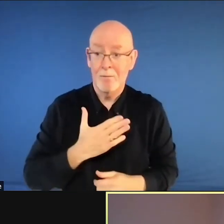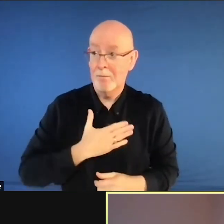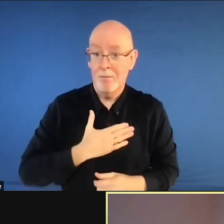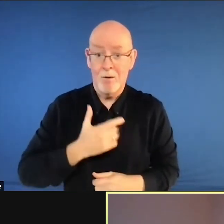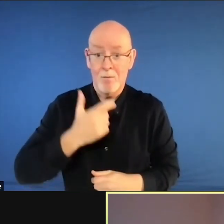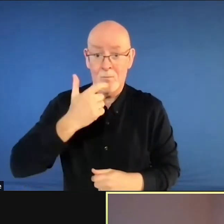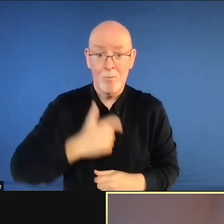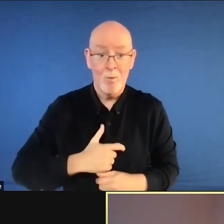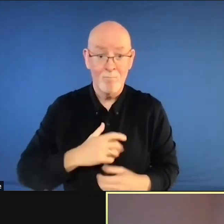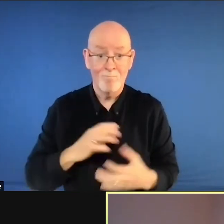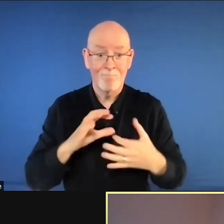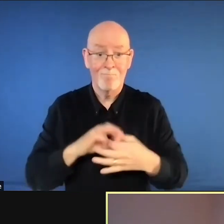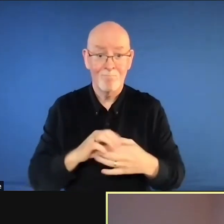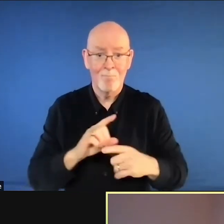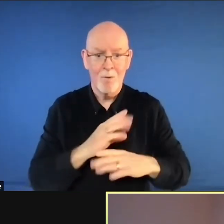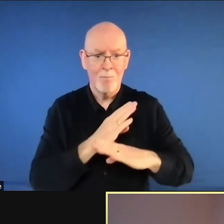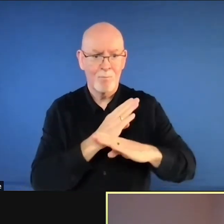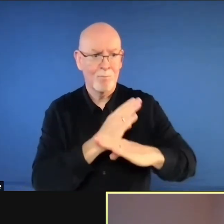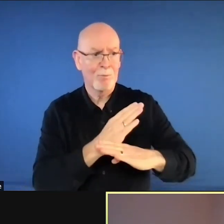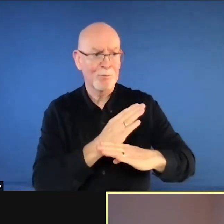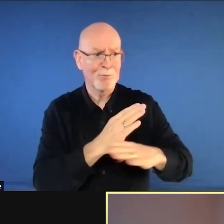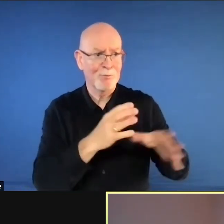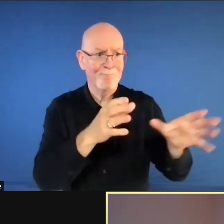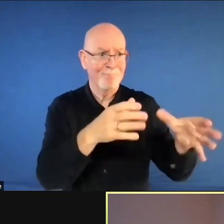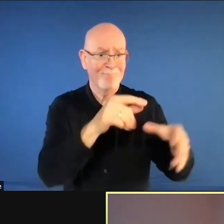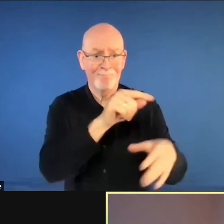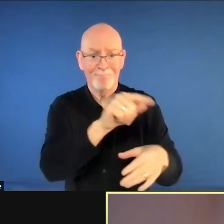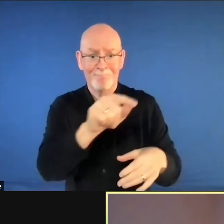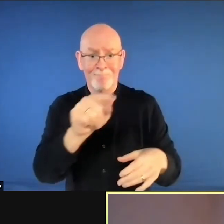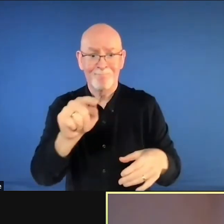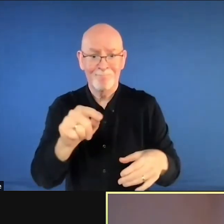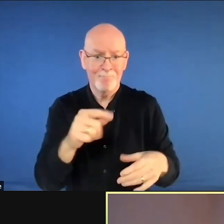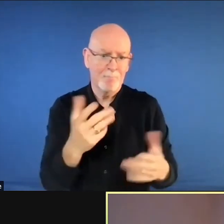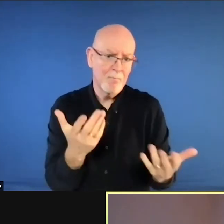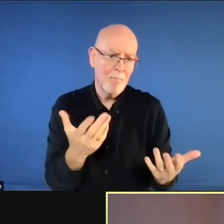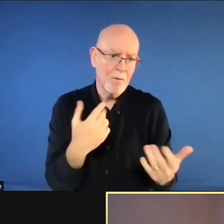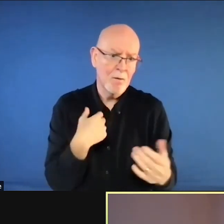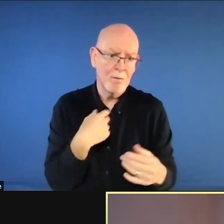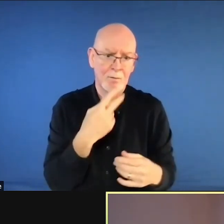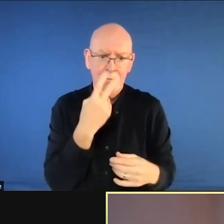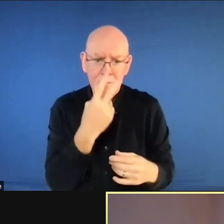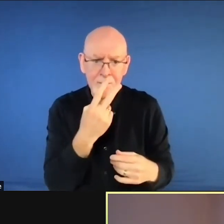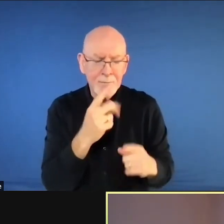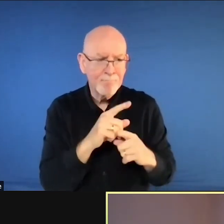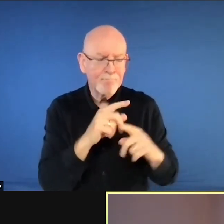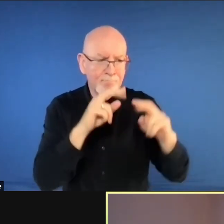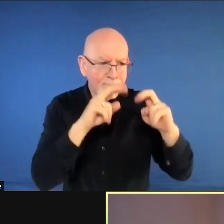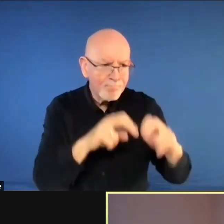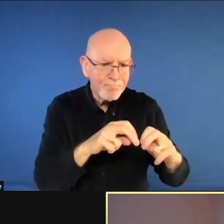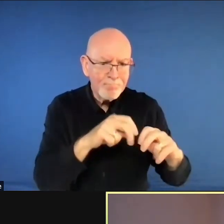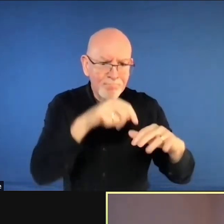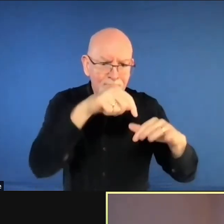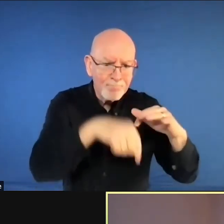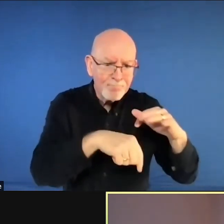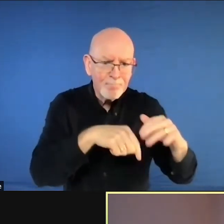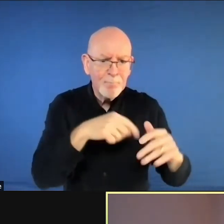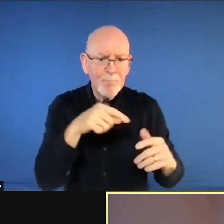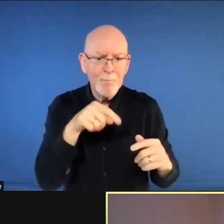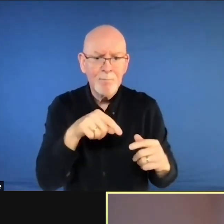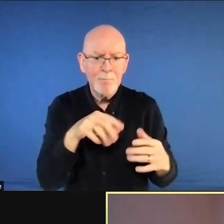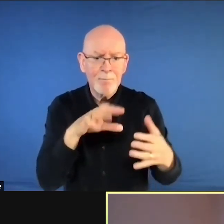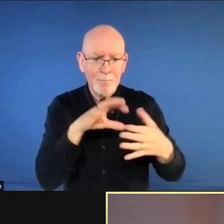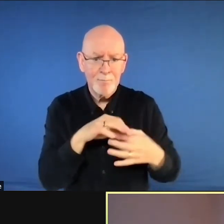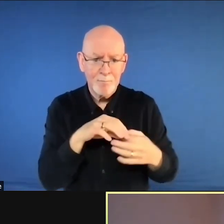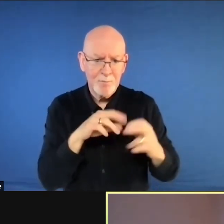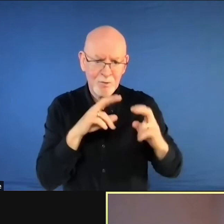course look at the details of the research purpose, look at the